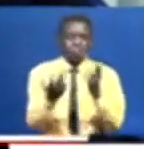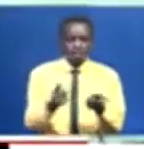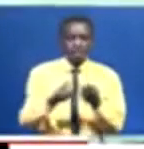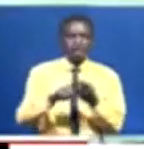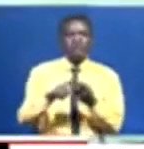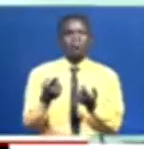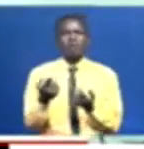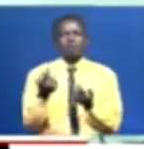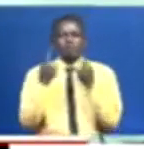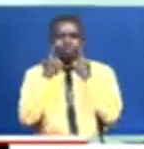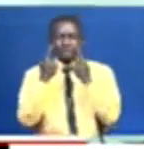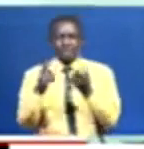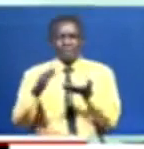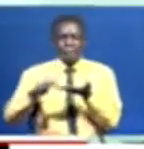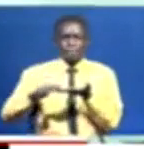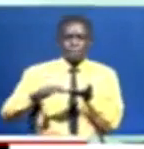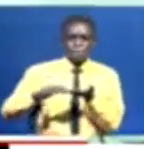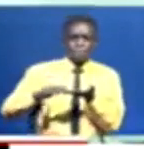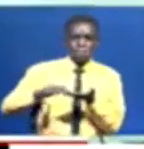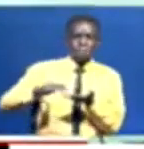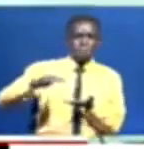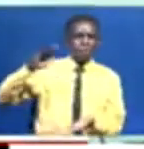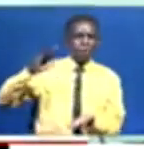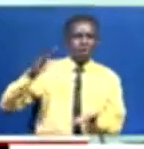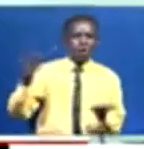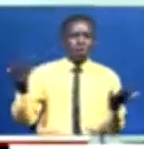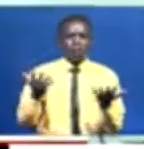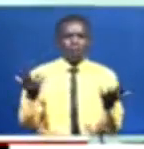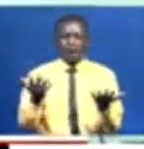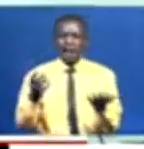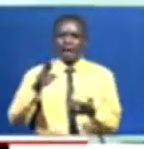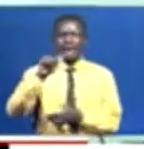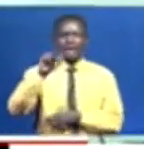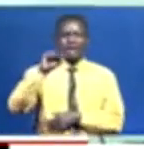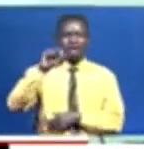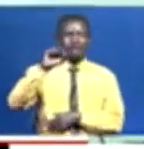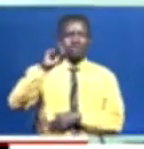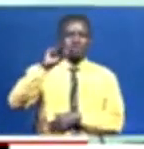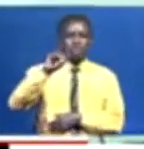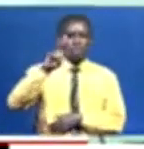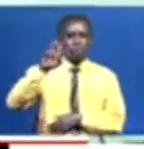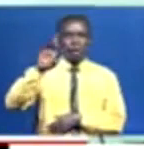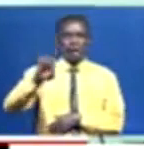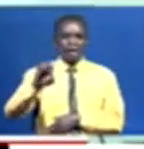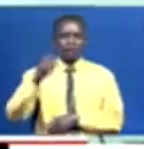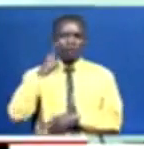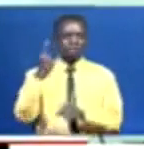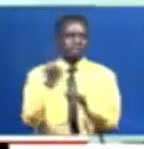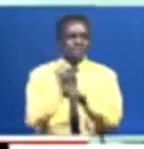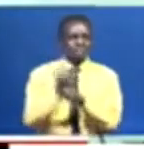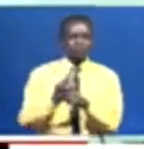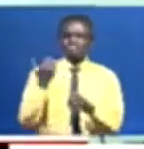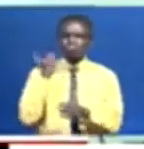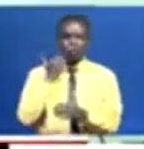ransomware, and many others that you've seen in the recent attacks that have been occurring. Just recently, we